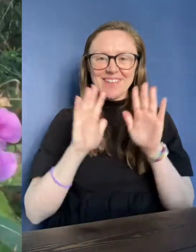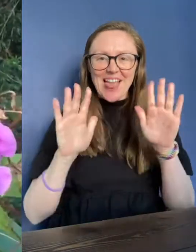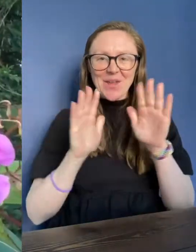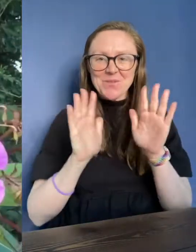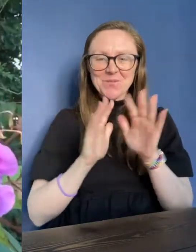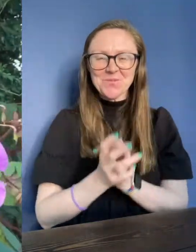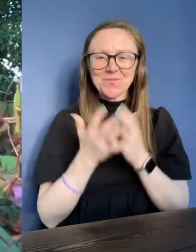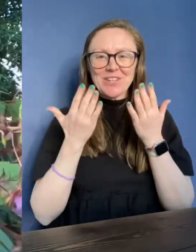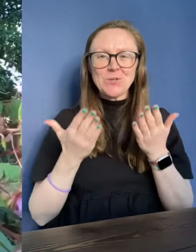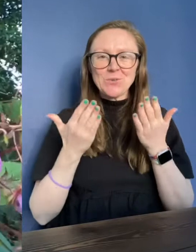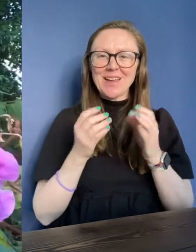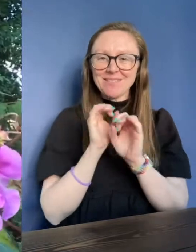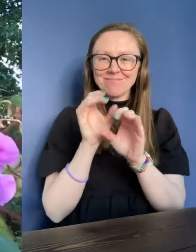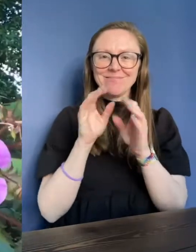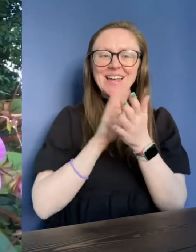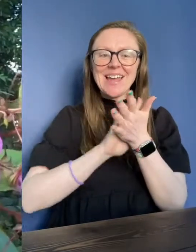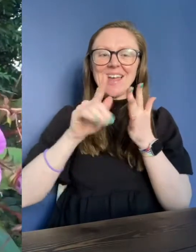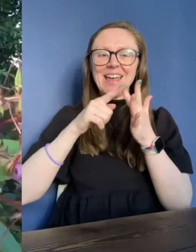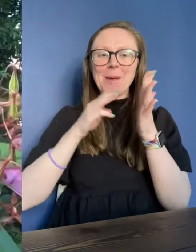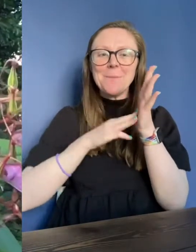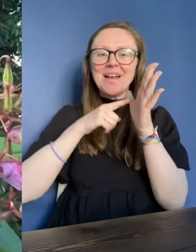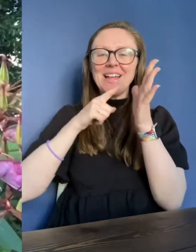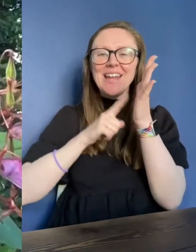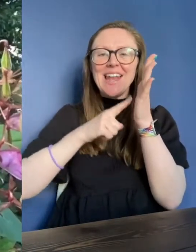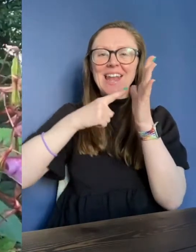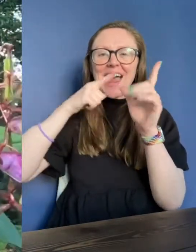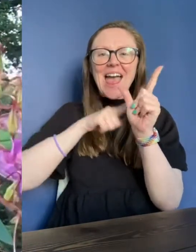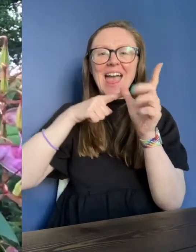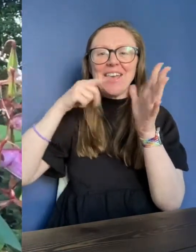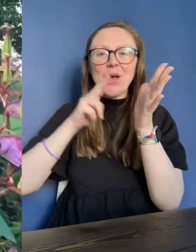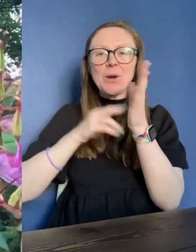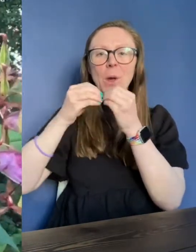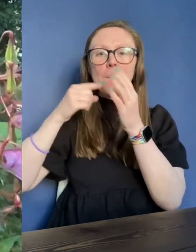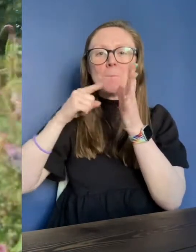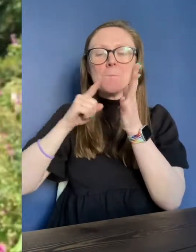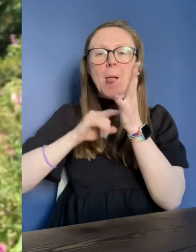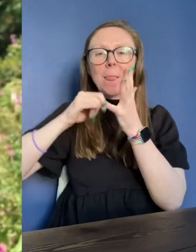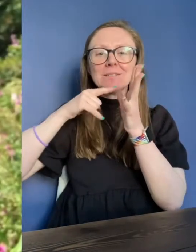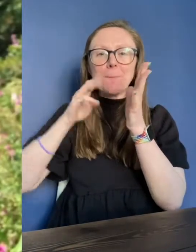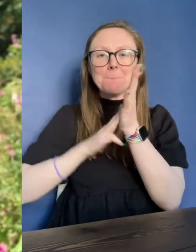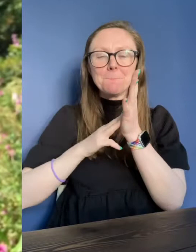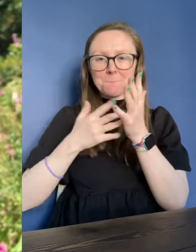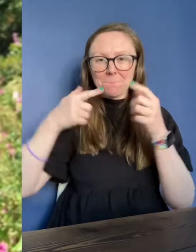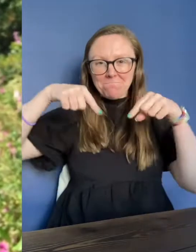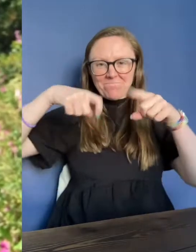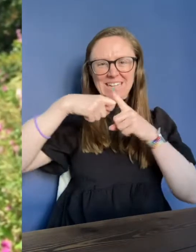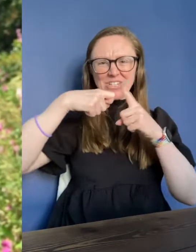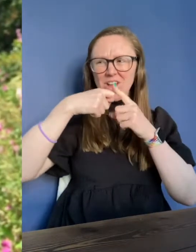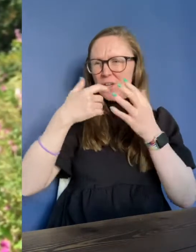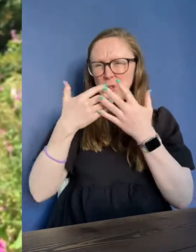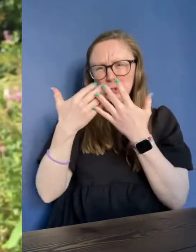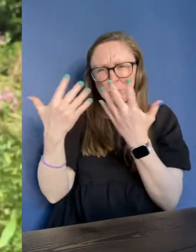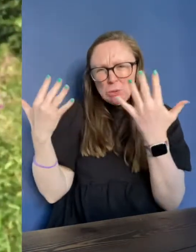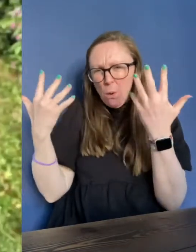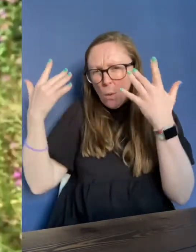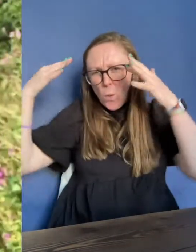Hi there, I thought we'd chat about some Himalayan balsam today and its uses in the kitchen. It's an incredibly invasive species brought to here